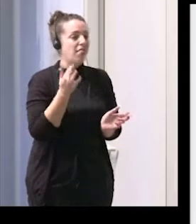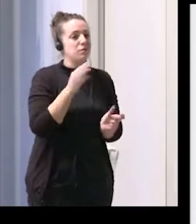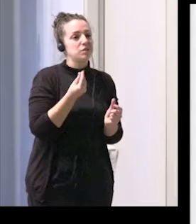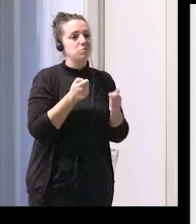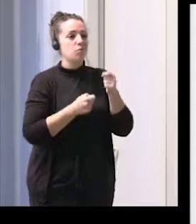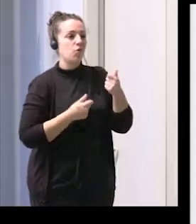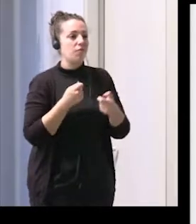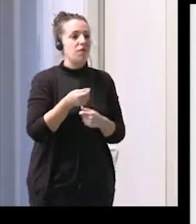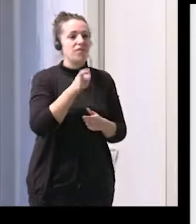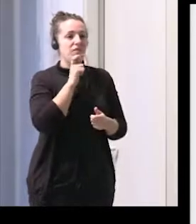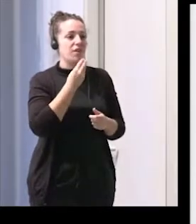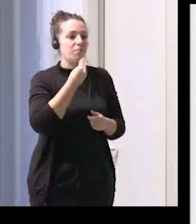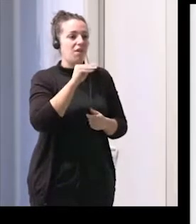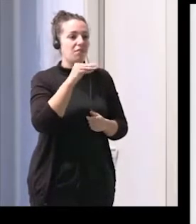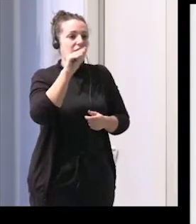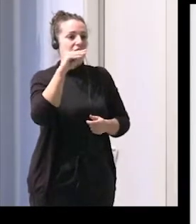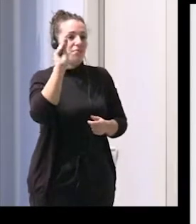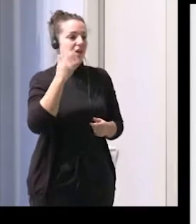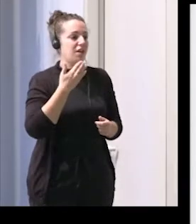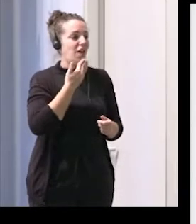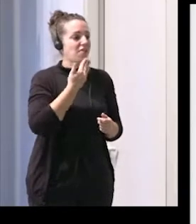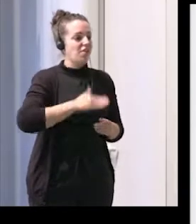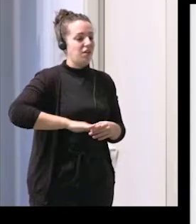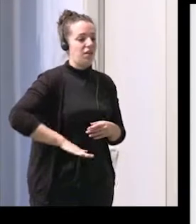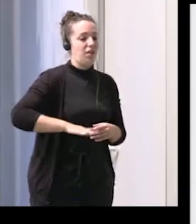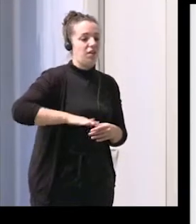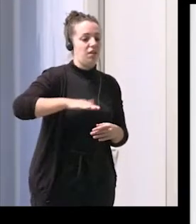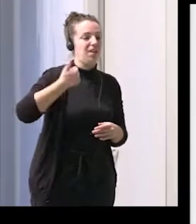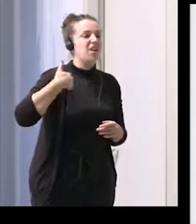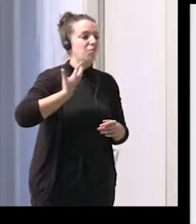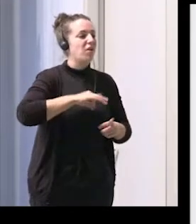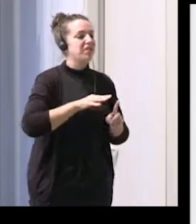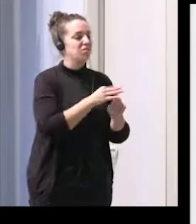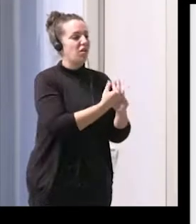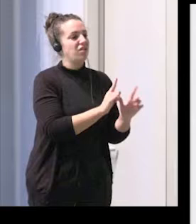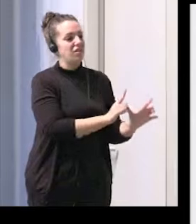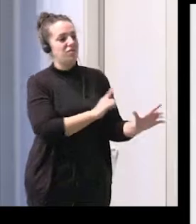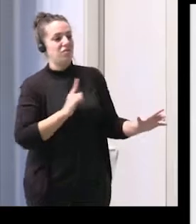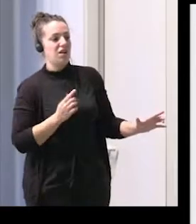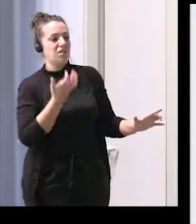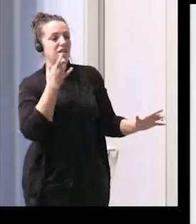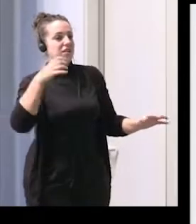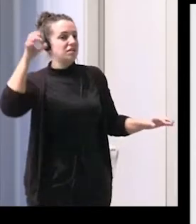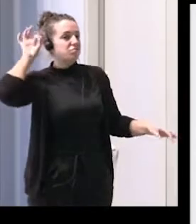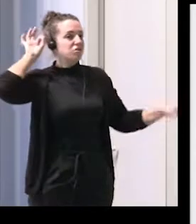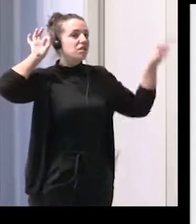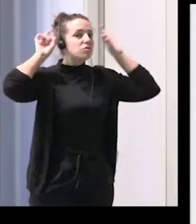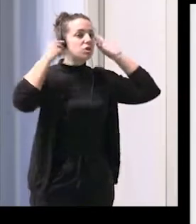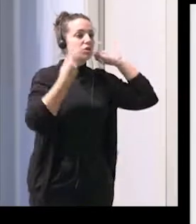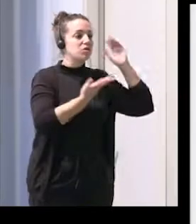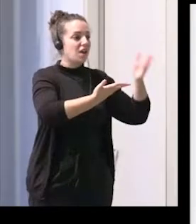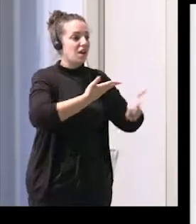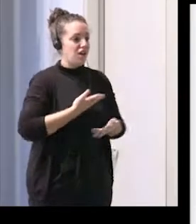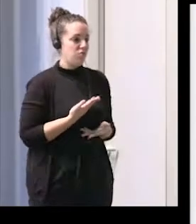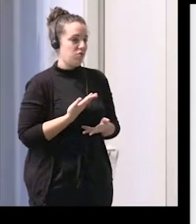older ages, and they might remove themselves from that situation. If we give them 2 devices, it helps. It's not perfect,